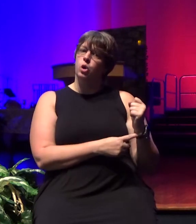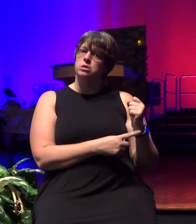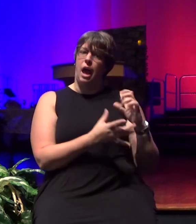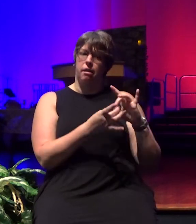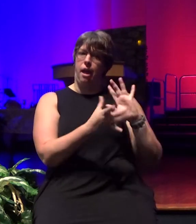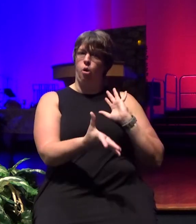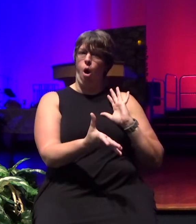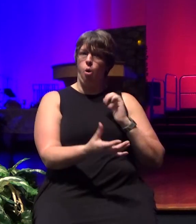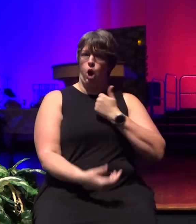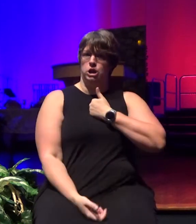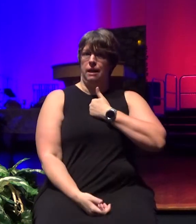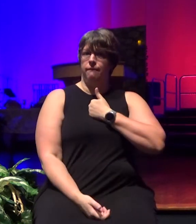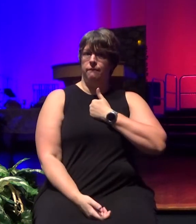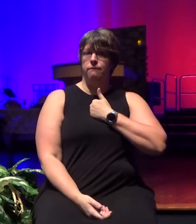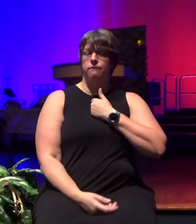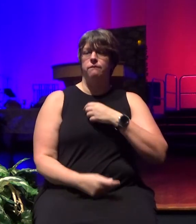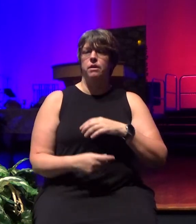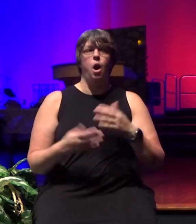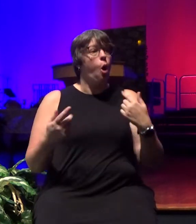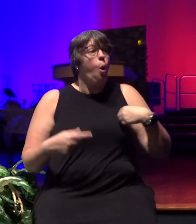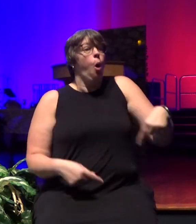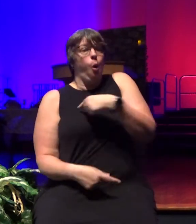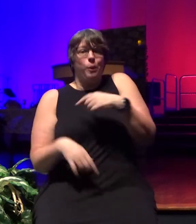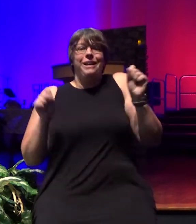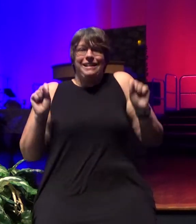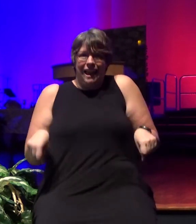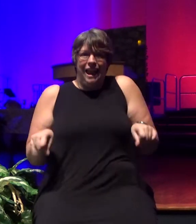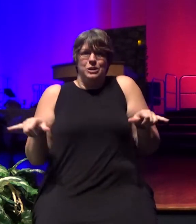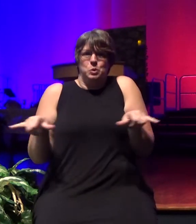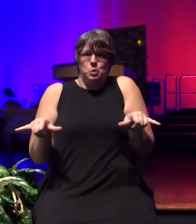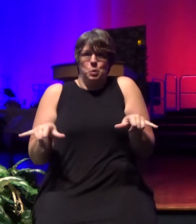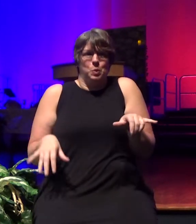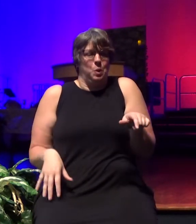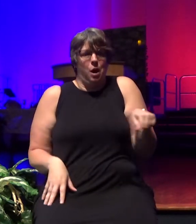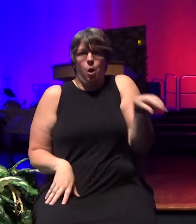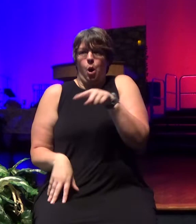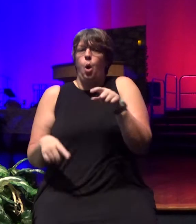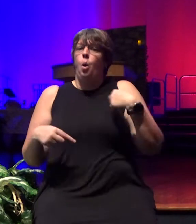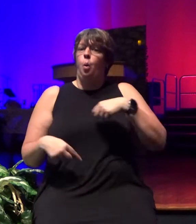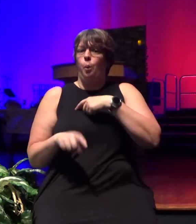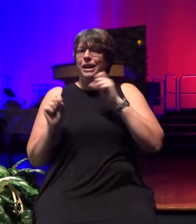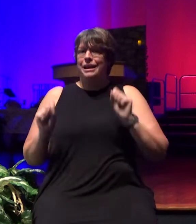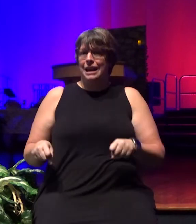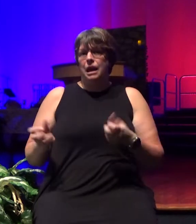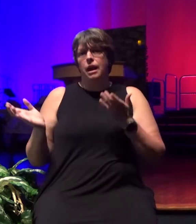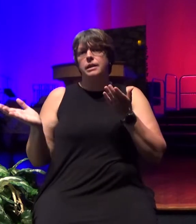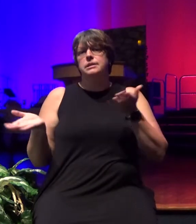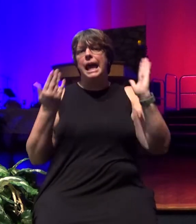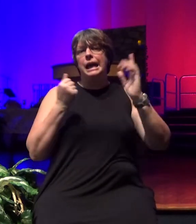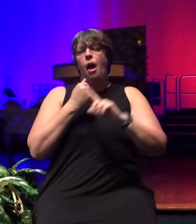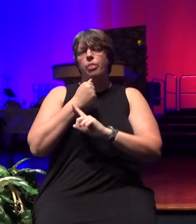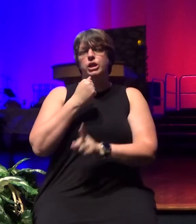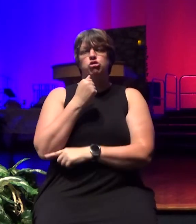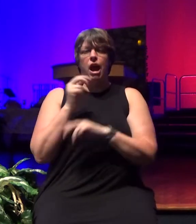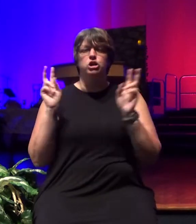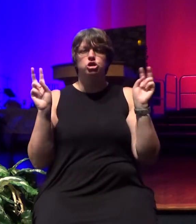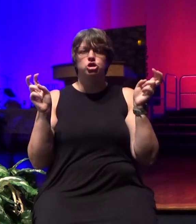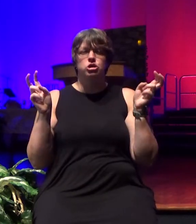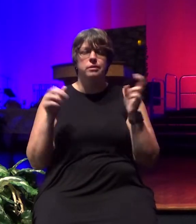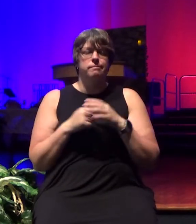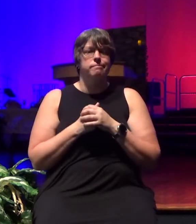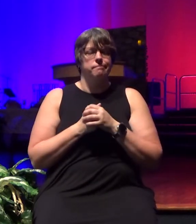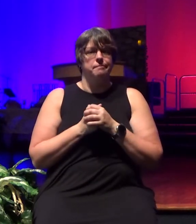out the garbage, take out the trash. Let's pull the release lever and